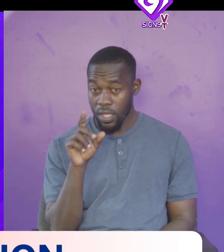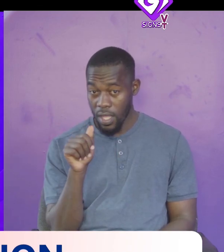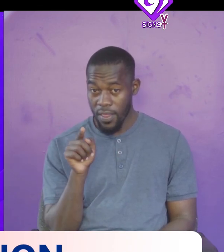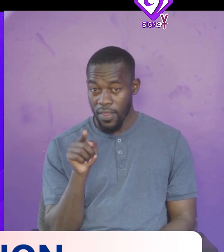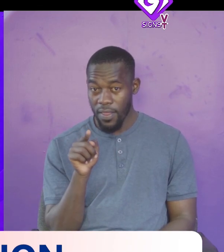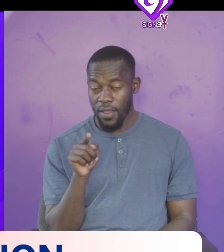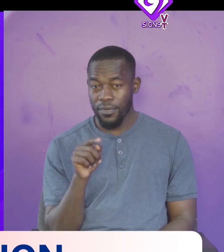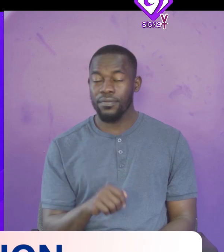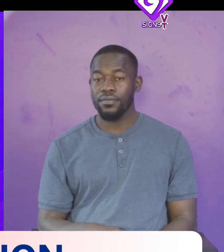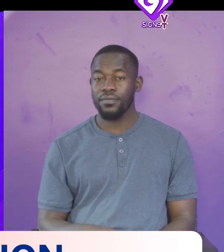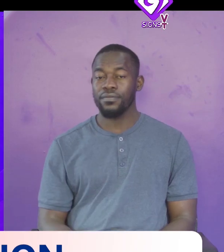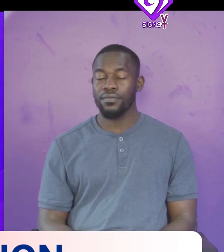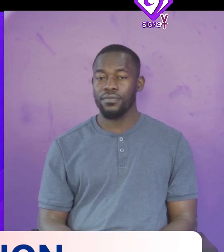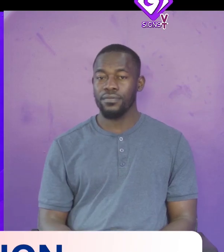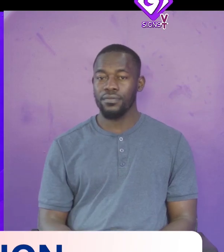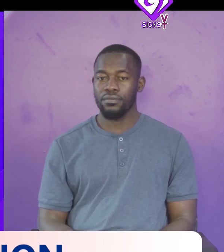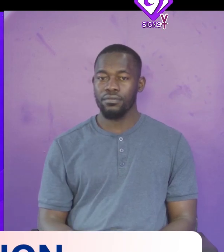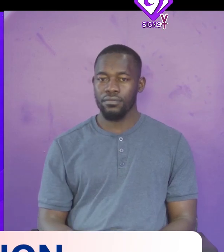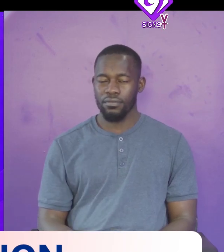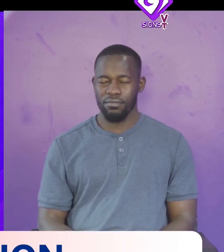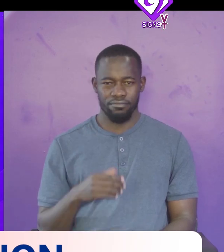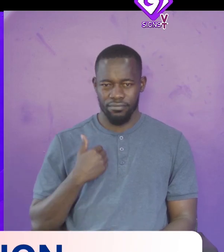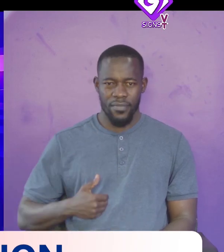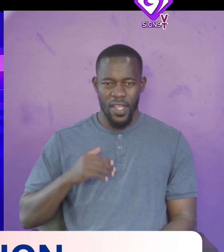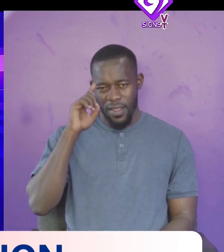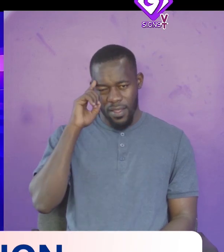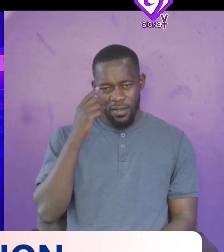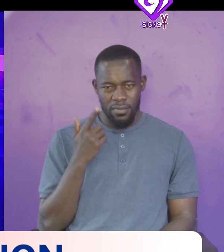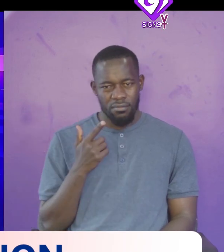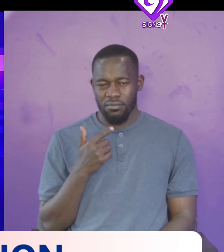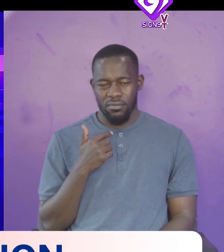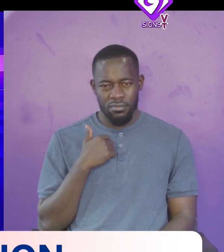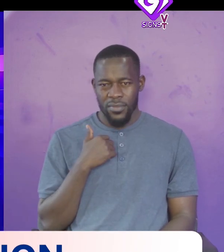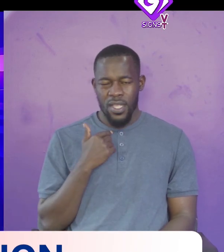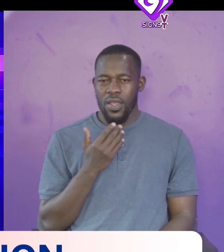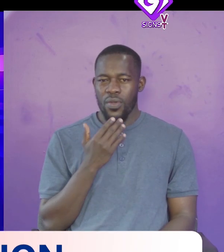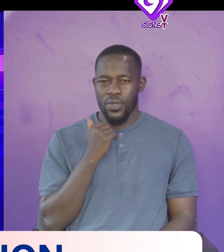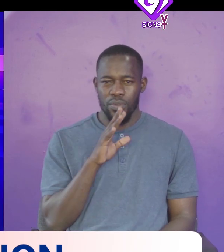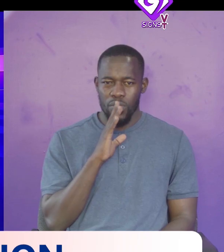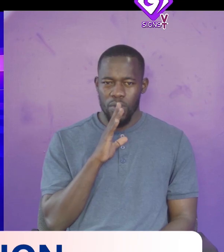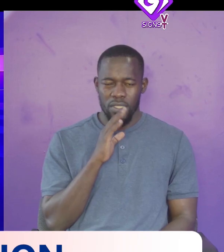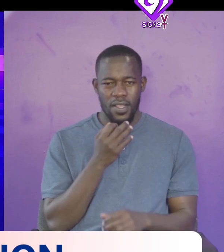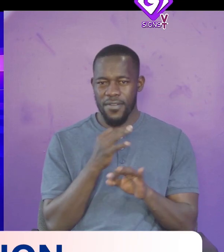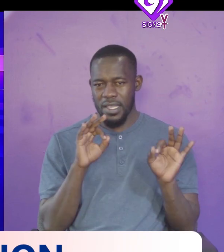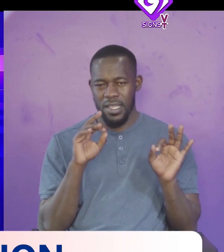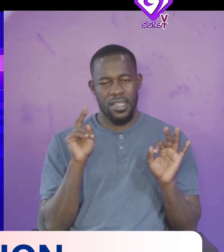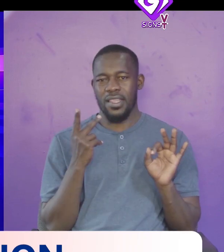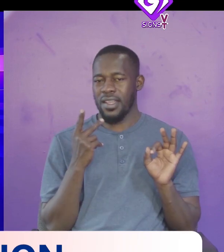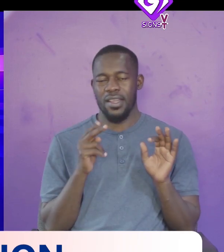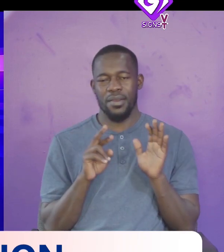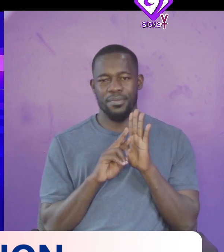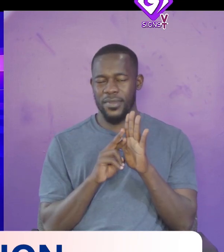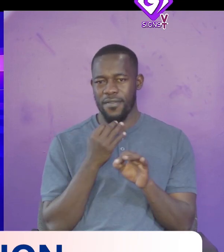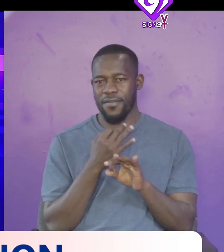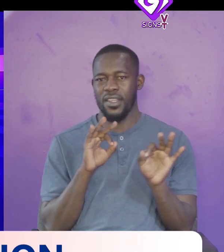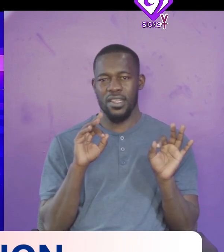being really pushed for by the government. I think for me, I want to talk as Free Kenya. Right. Since we don't have a